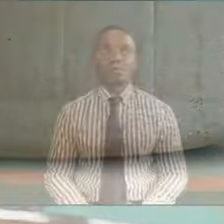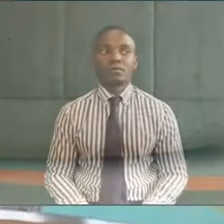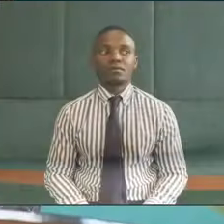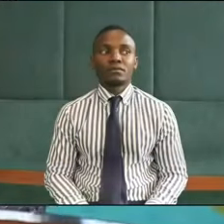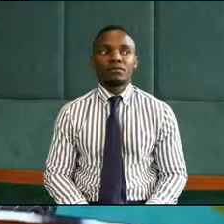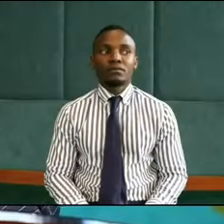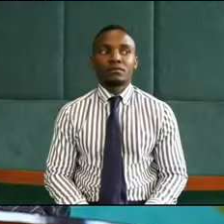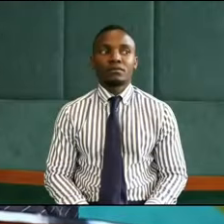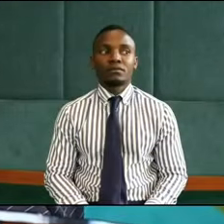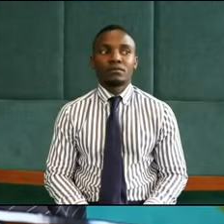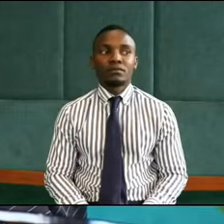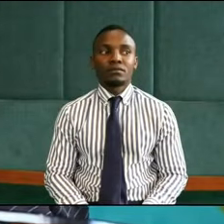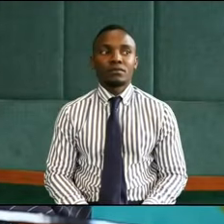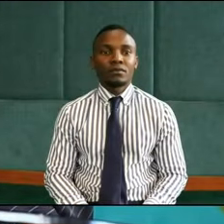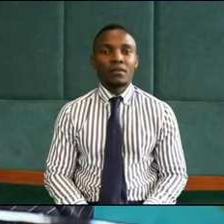Praise the Lord, everybody.